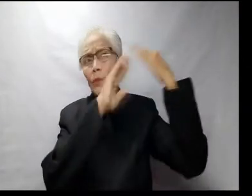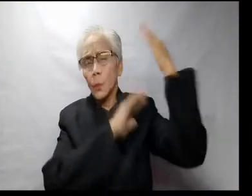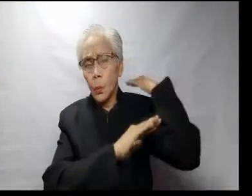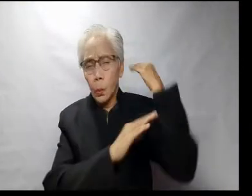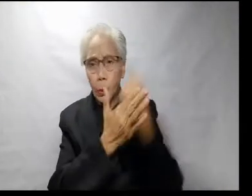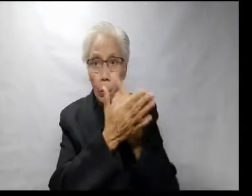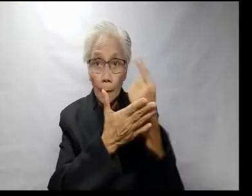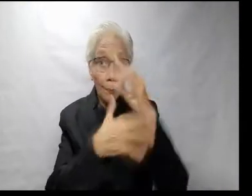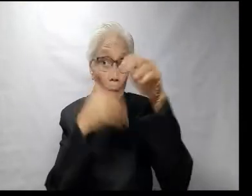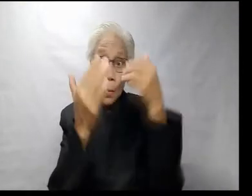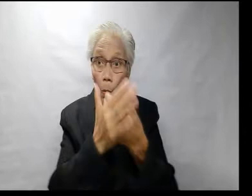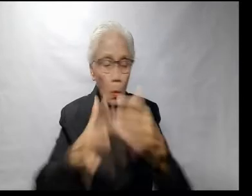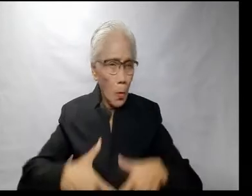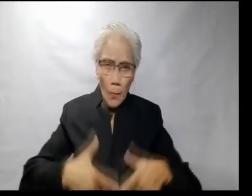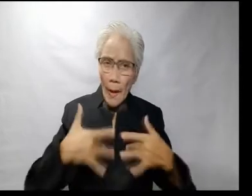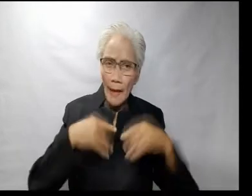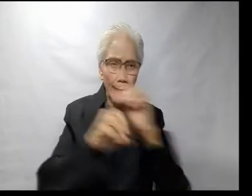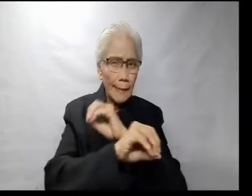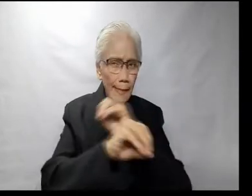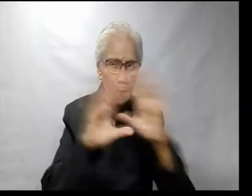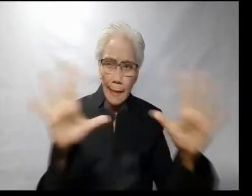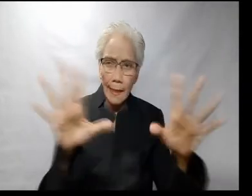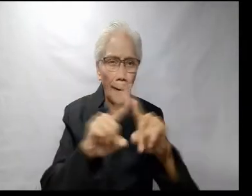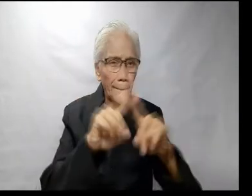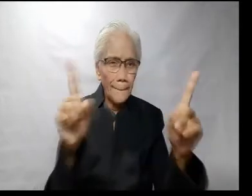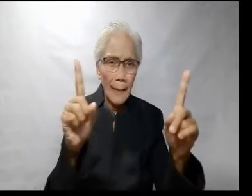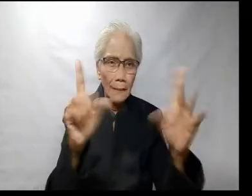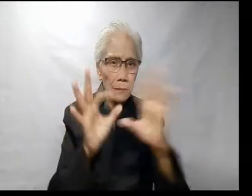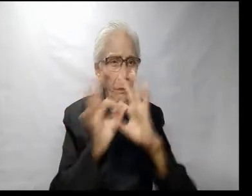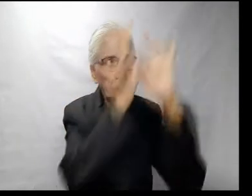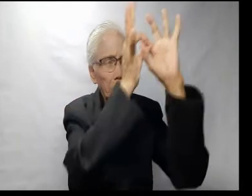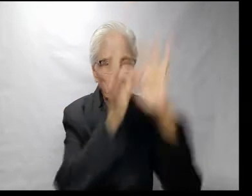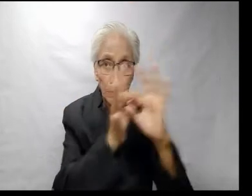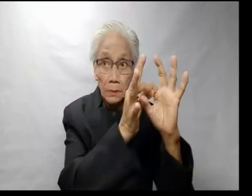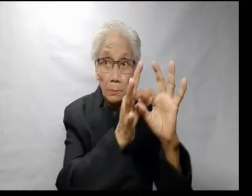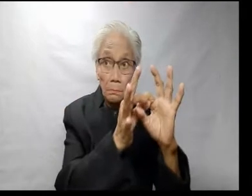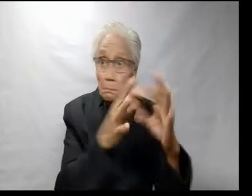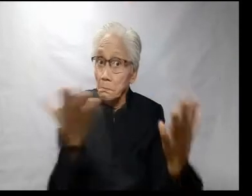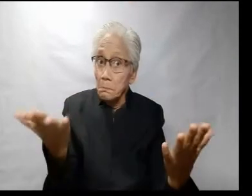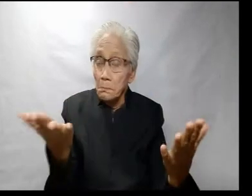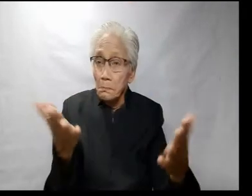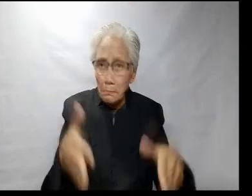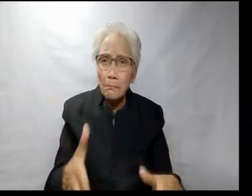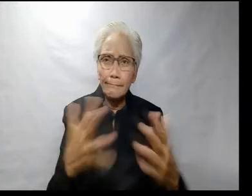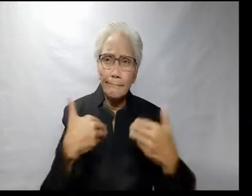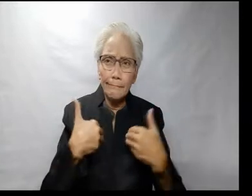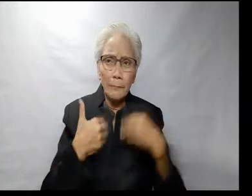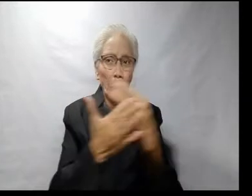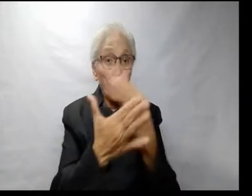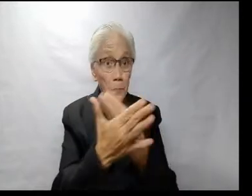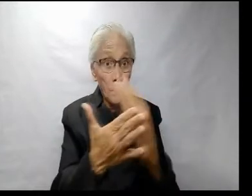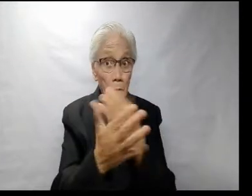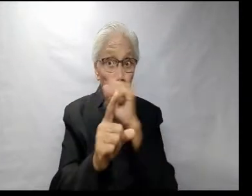week. All of life is nothing but relationships. But let us have a